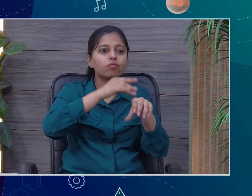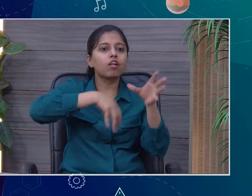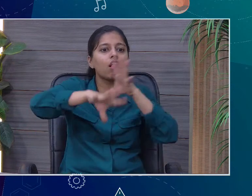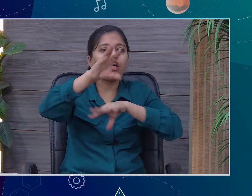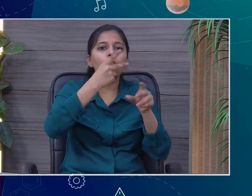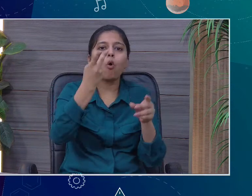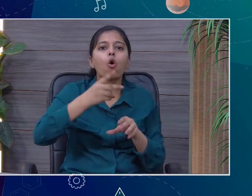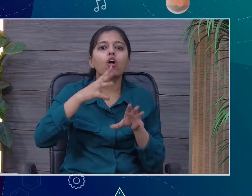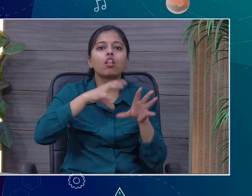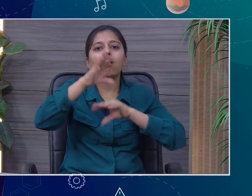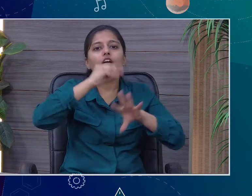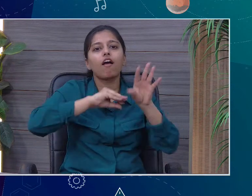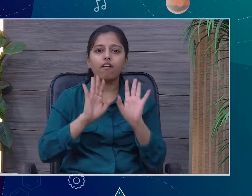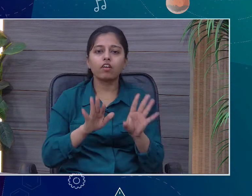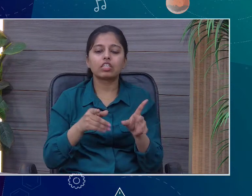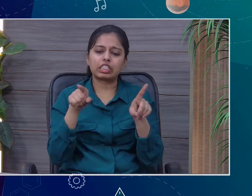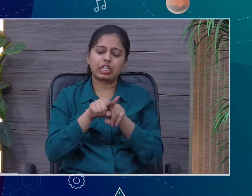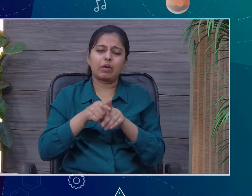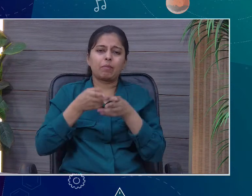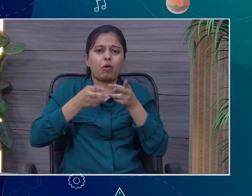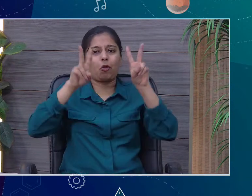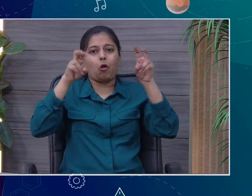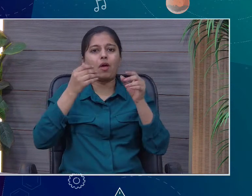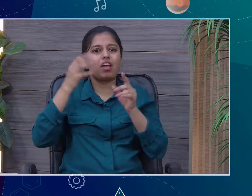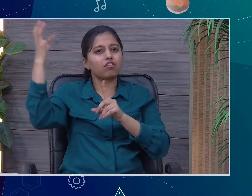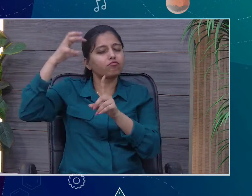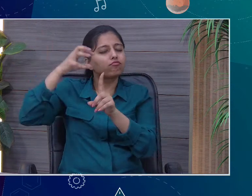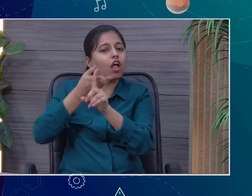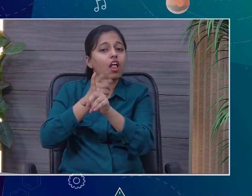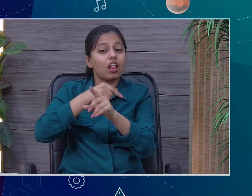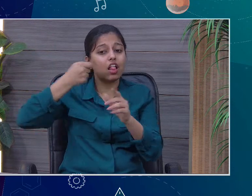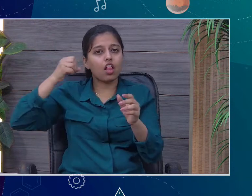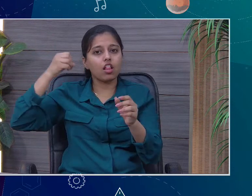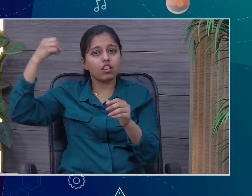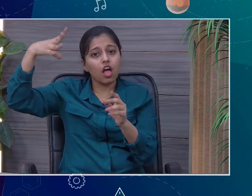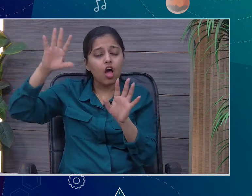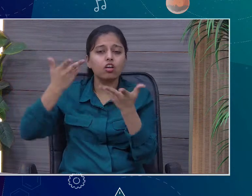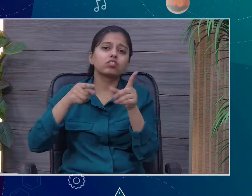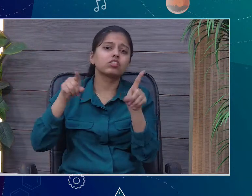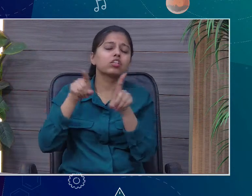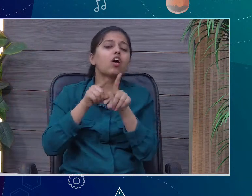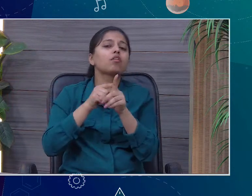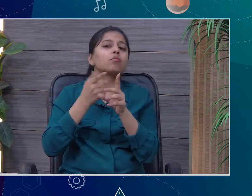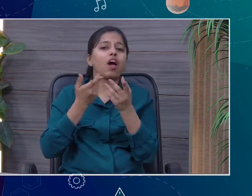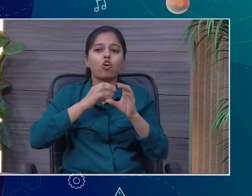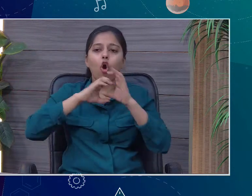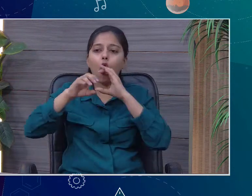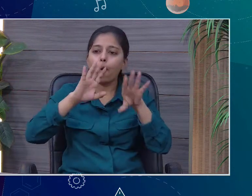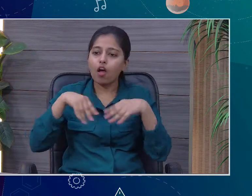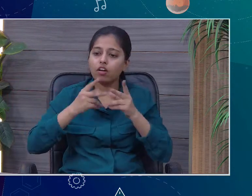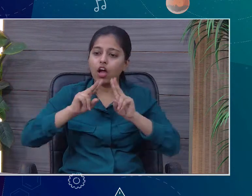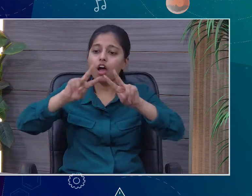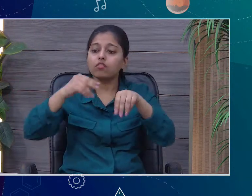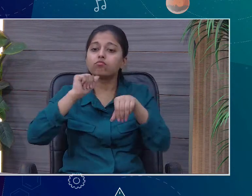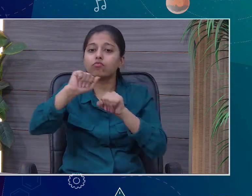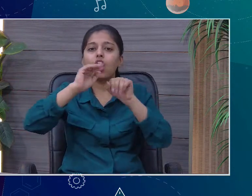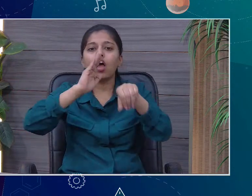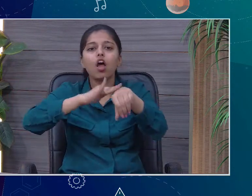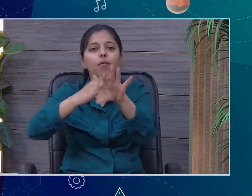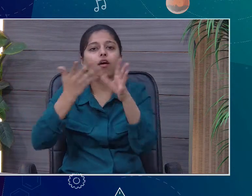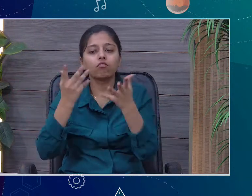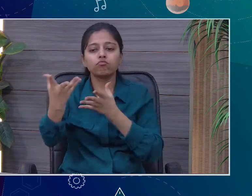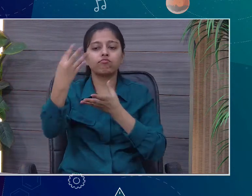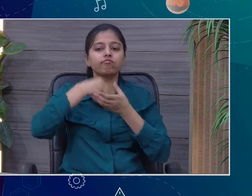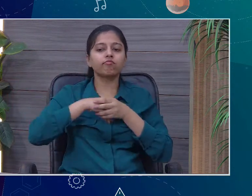in this case, shadow, the concepts of shadow and light, they communicate, they listen to the others' experiences, and they get to know